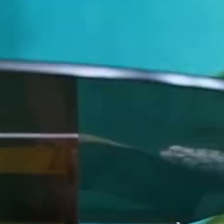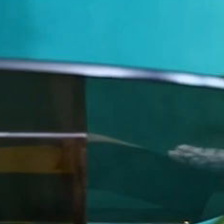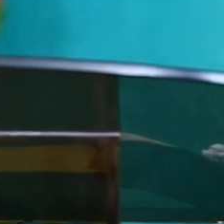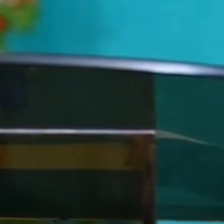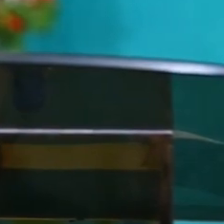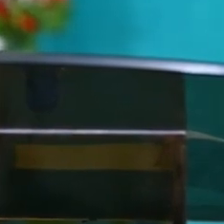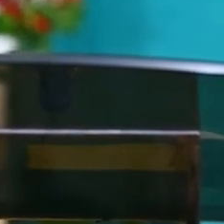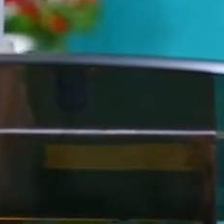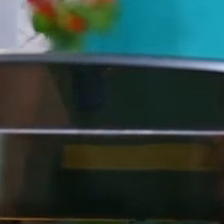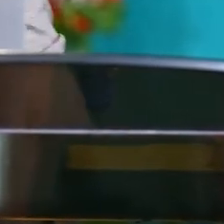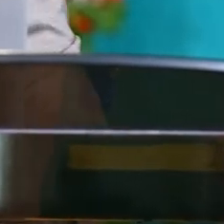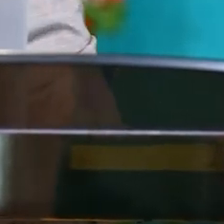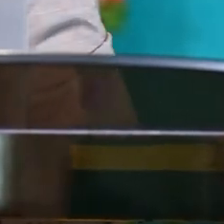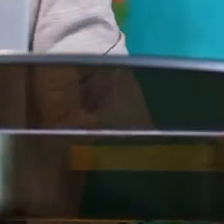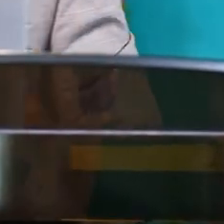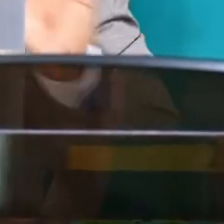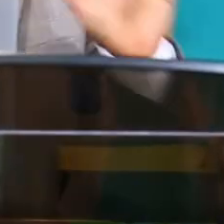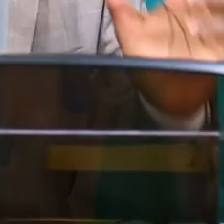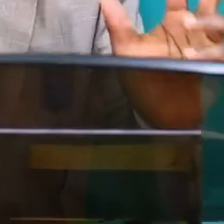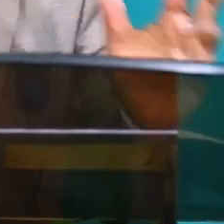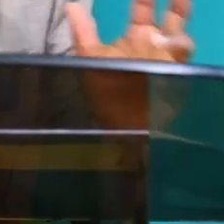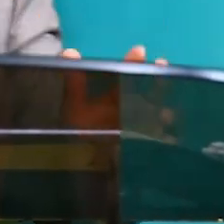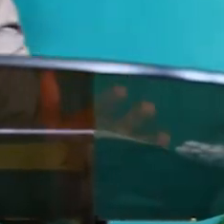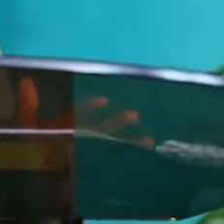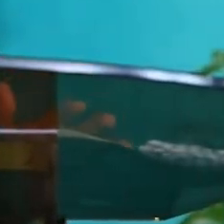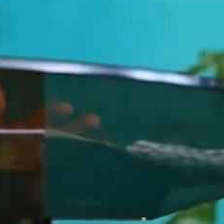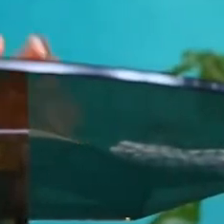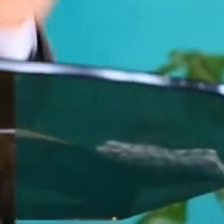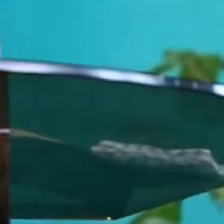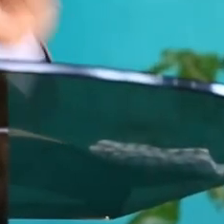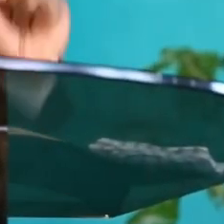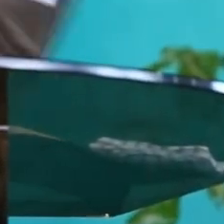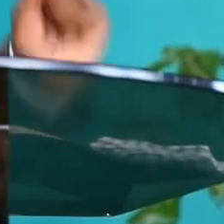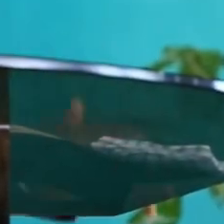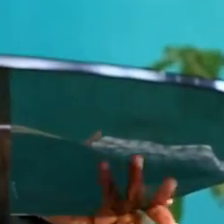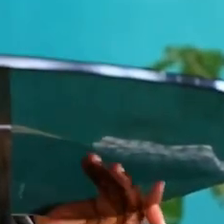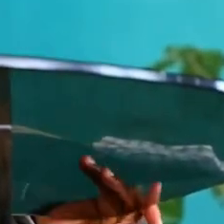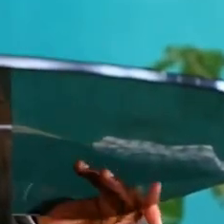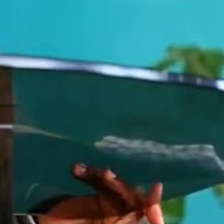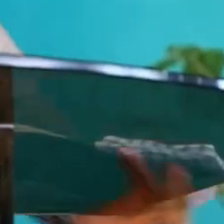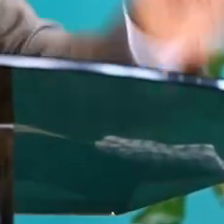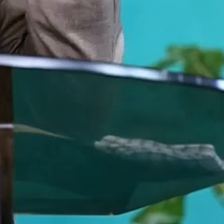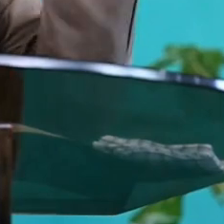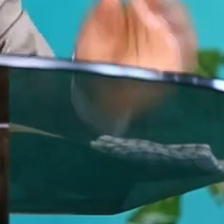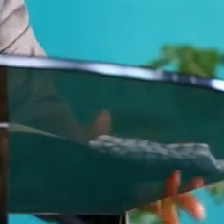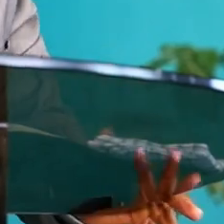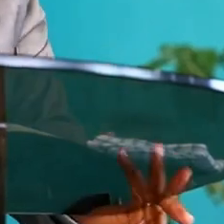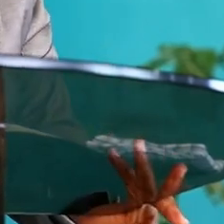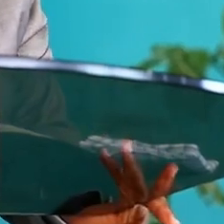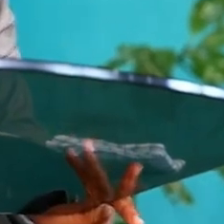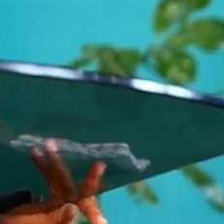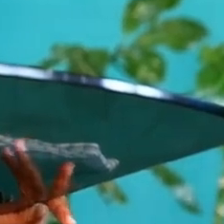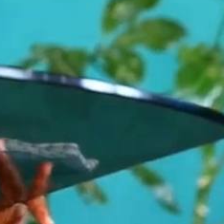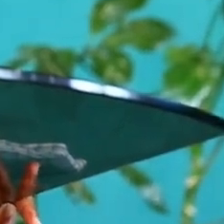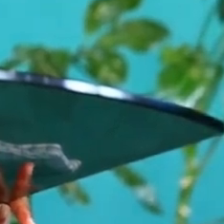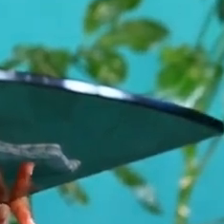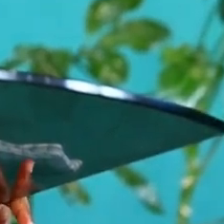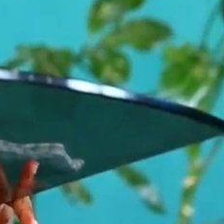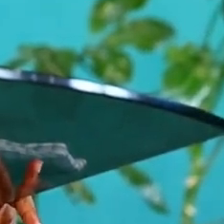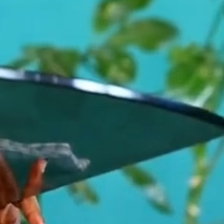My brothers, I appeal to you. As a conscious of society, let's speak against child